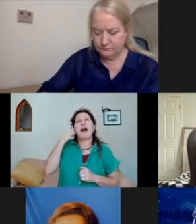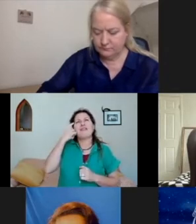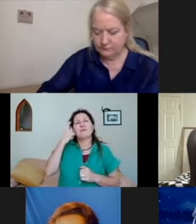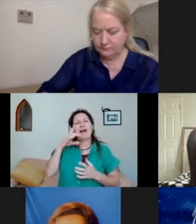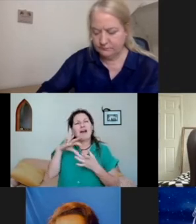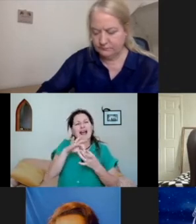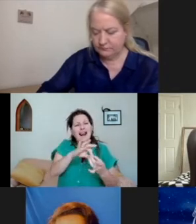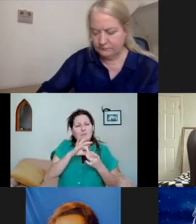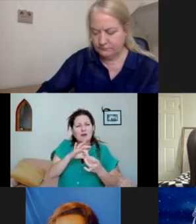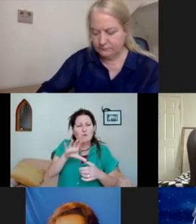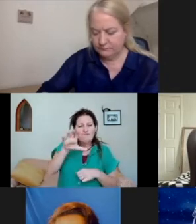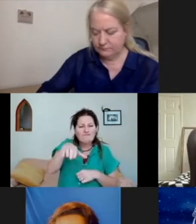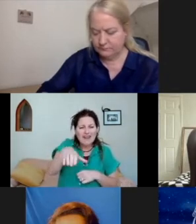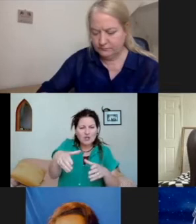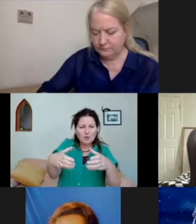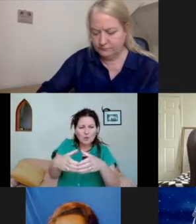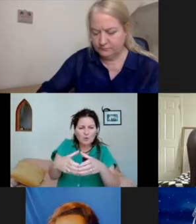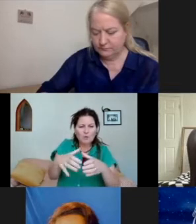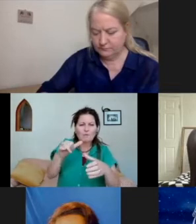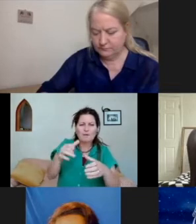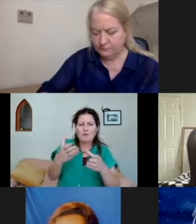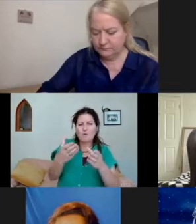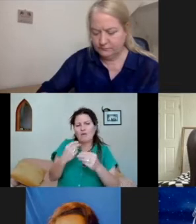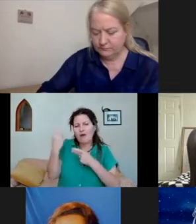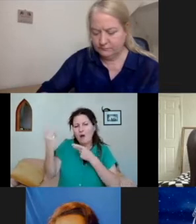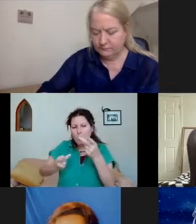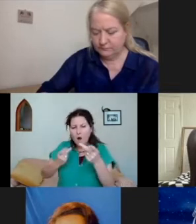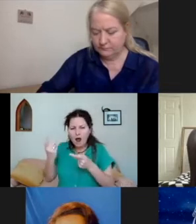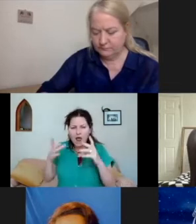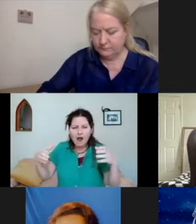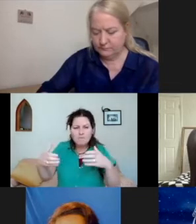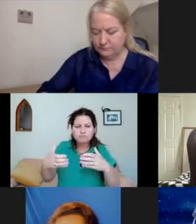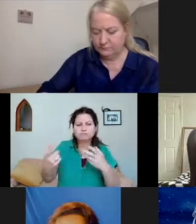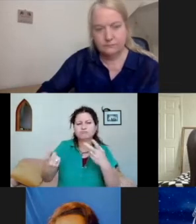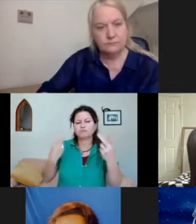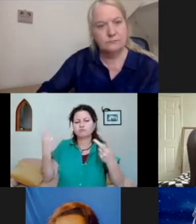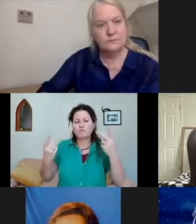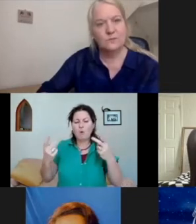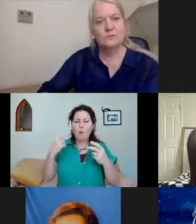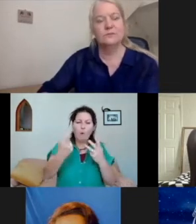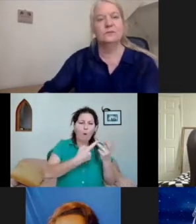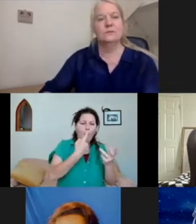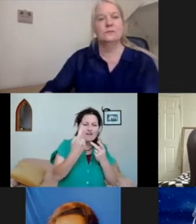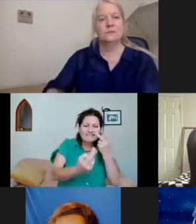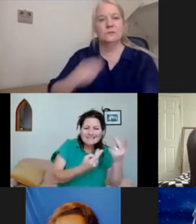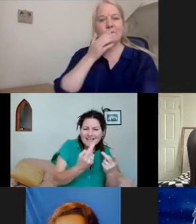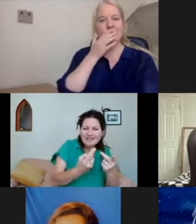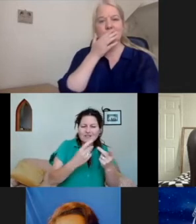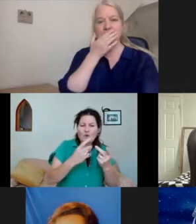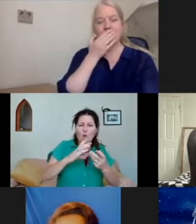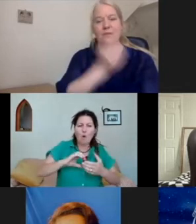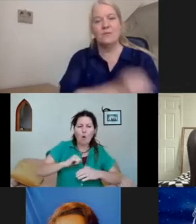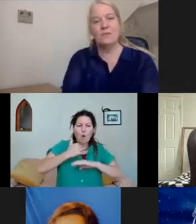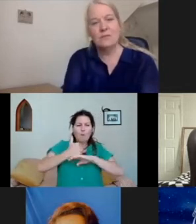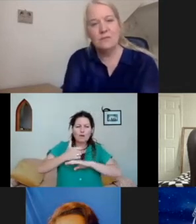like working with a choir, or working with other singers and putting a show together with other singers with a